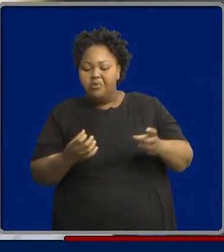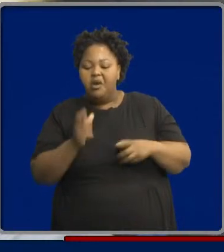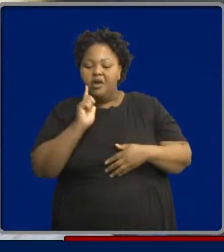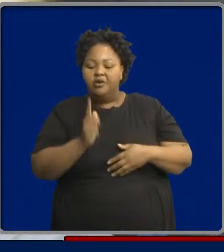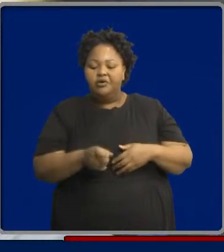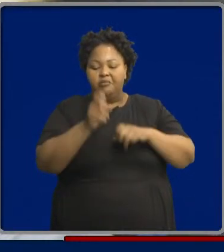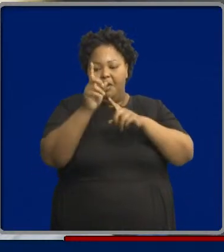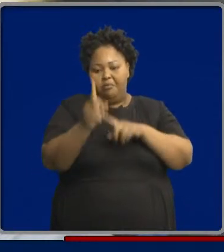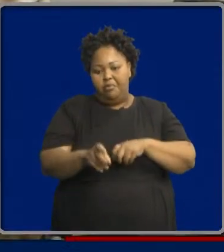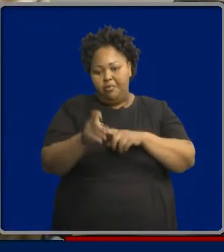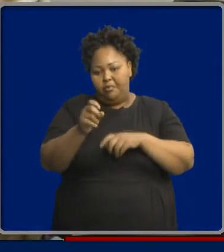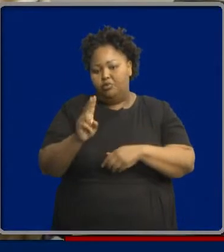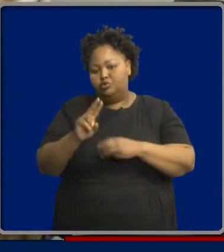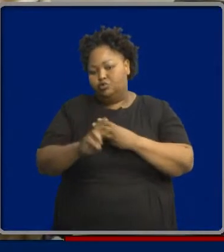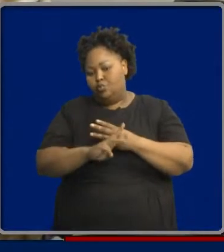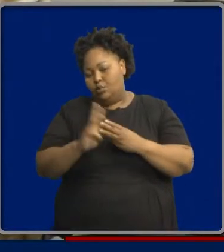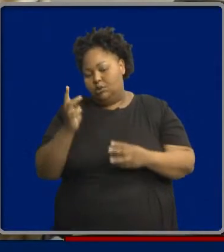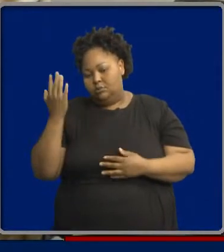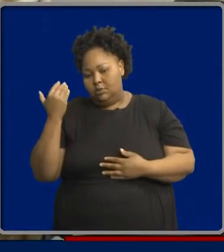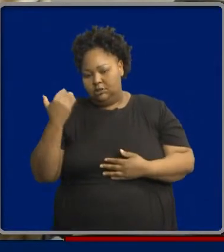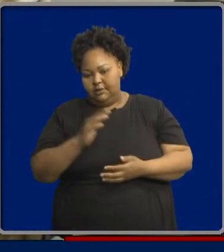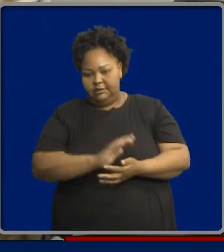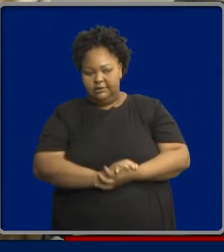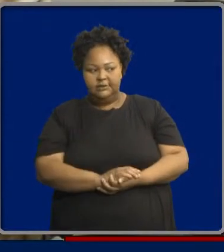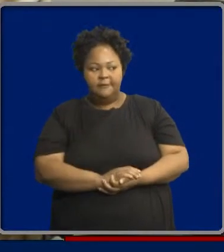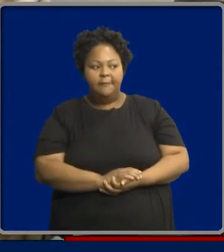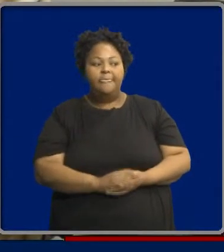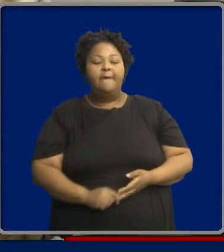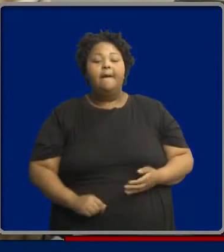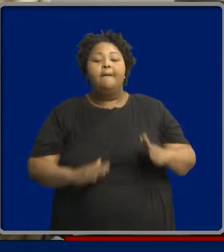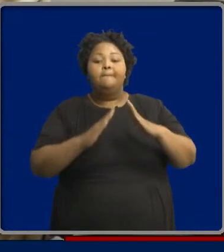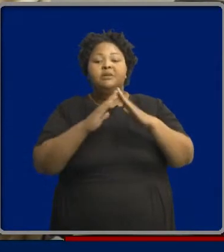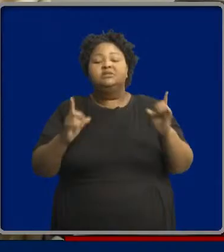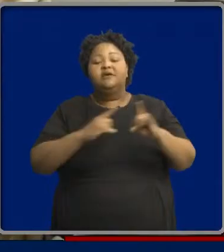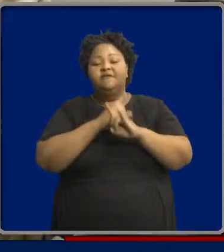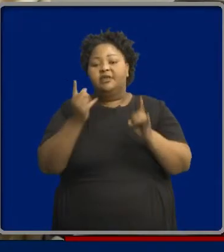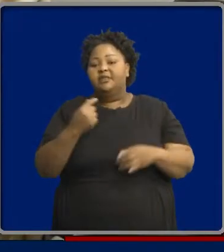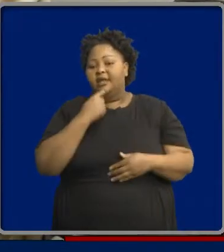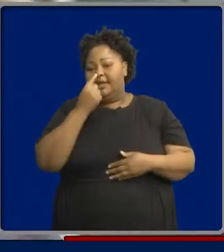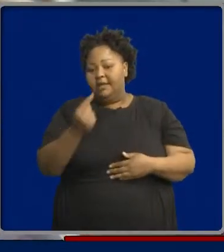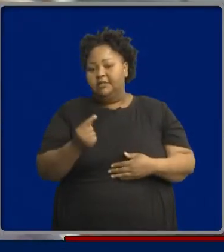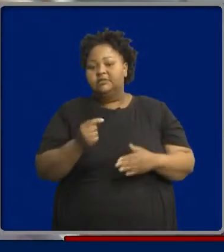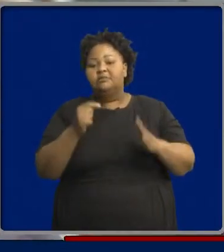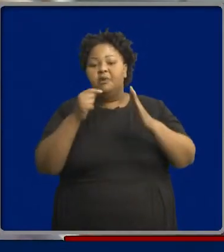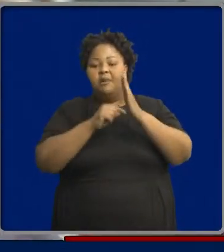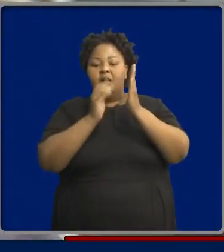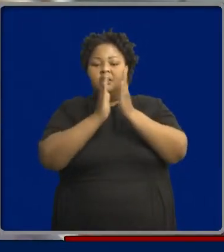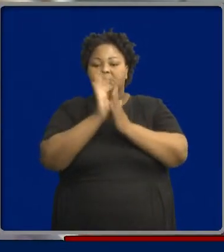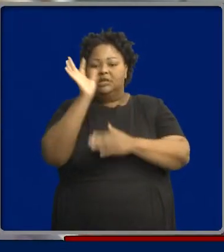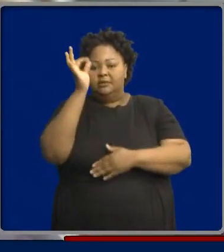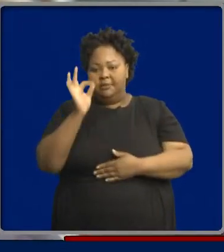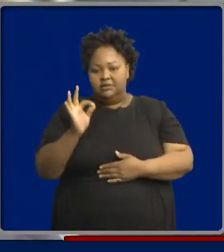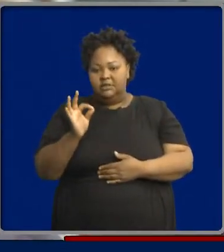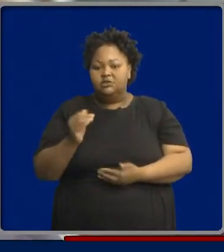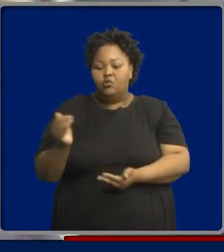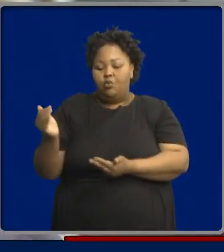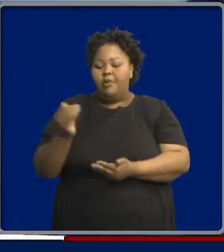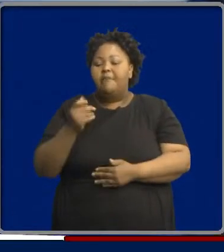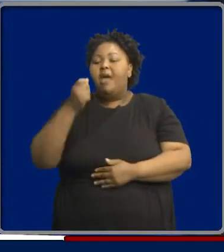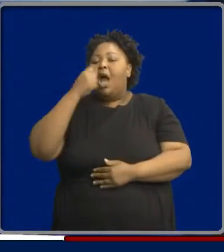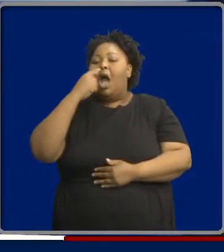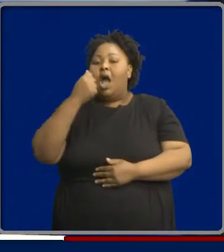And the Ministry of Health says despite a decline of 10% on the immunization coverage, the Kingdom of Eswatini is on track.